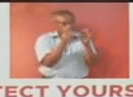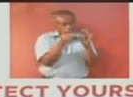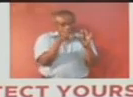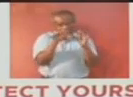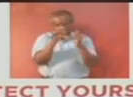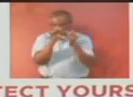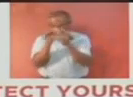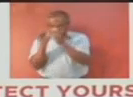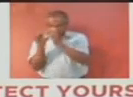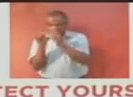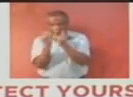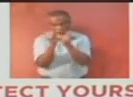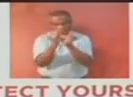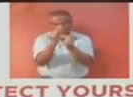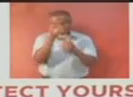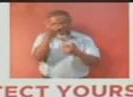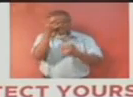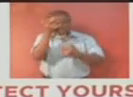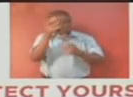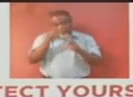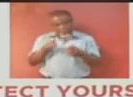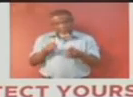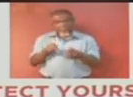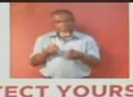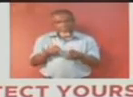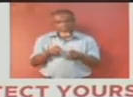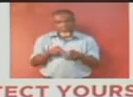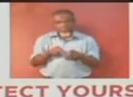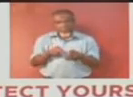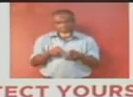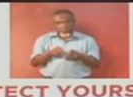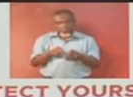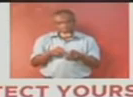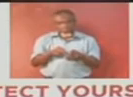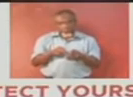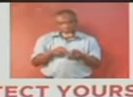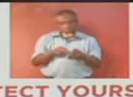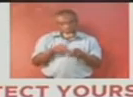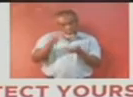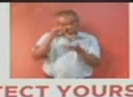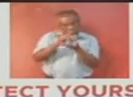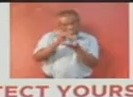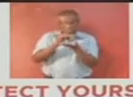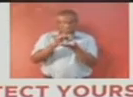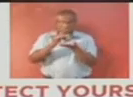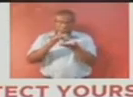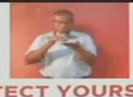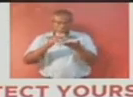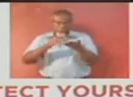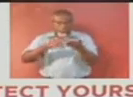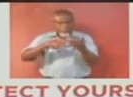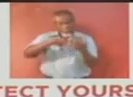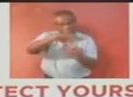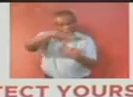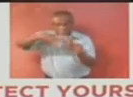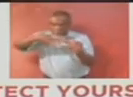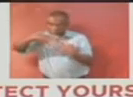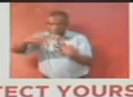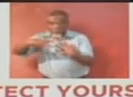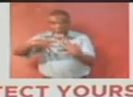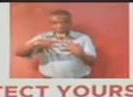movement, in reducing the gathering within offices by reducing office occupancy, in